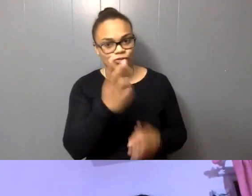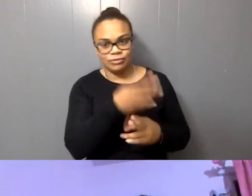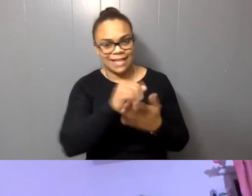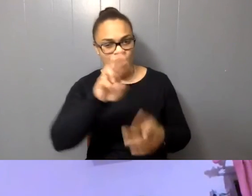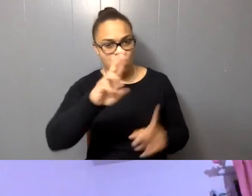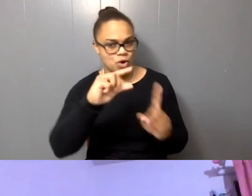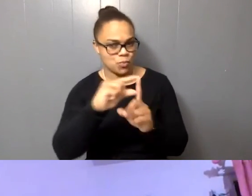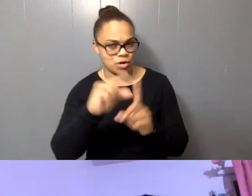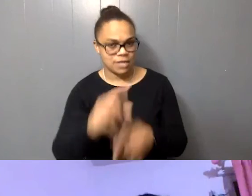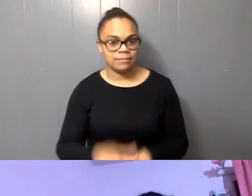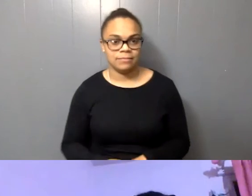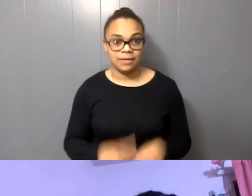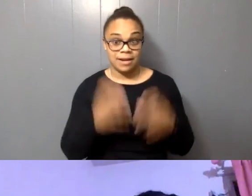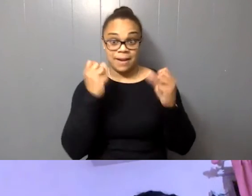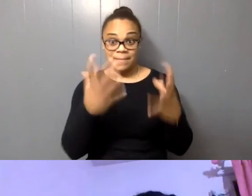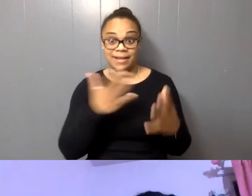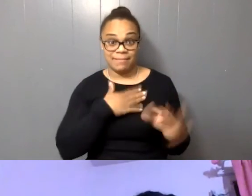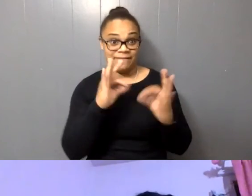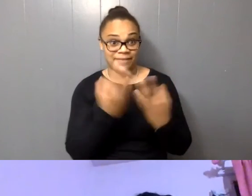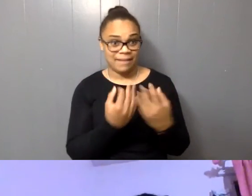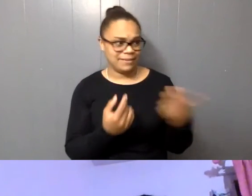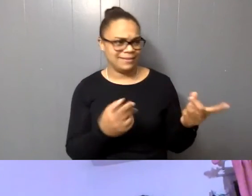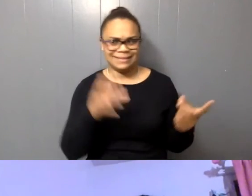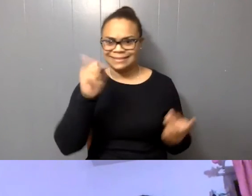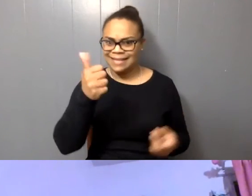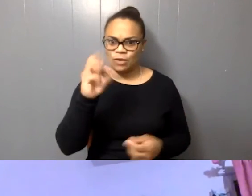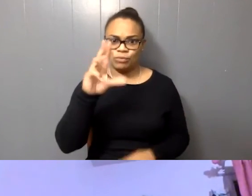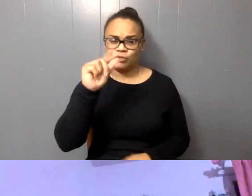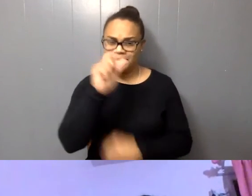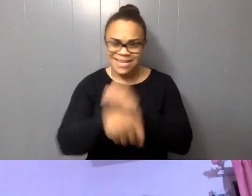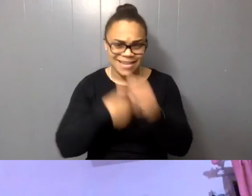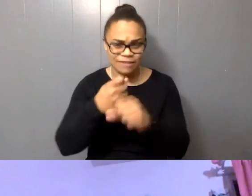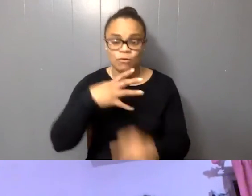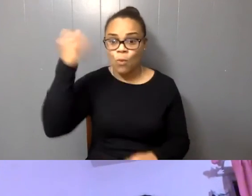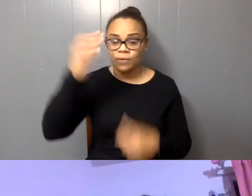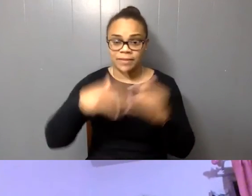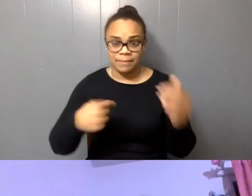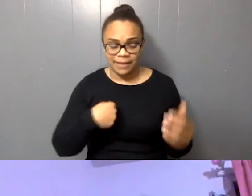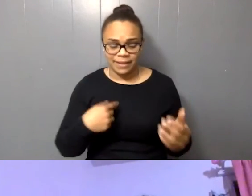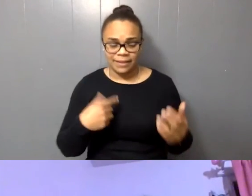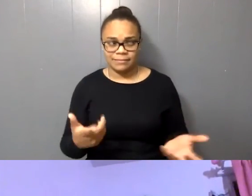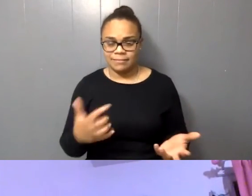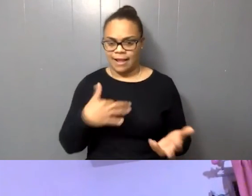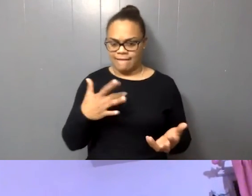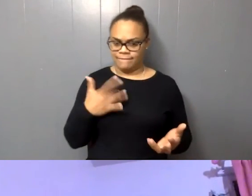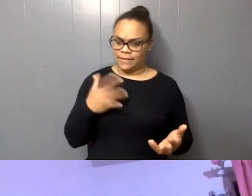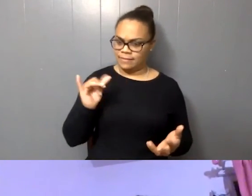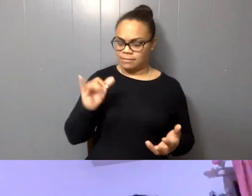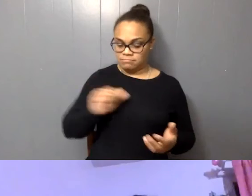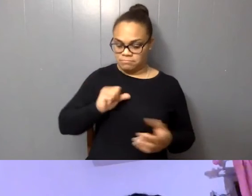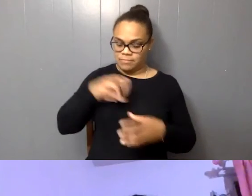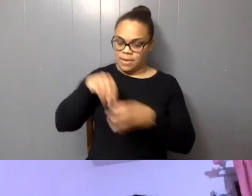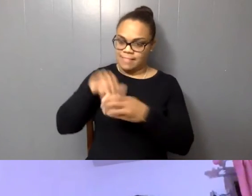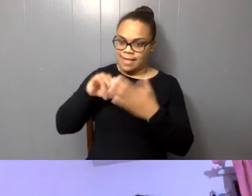my family and a lot of them are like 10, 20 years older than me, I feel like because I'm a part of this community, like it's a pack, like it's something that we have